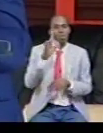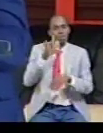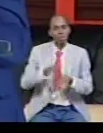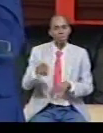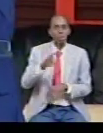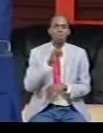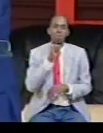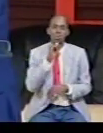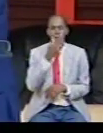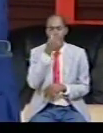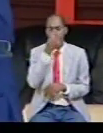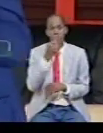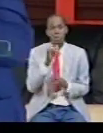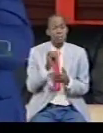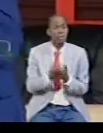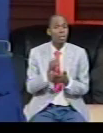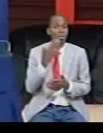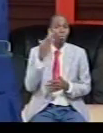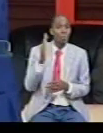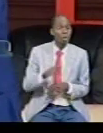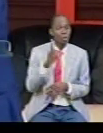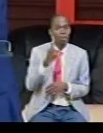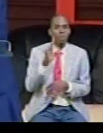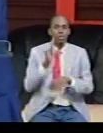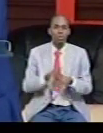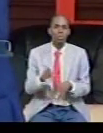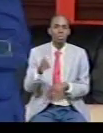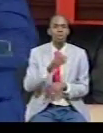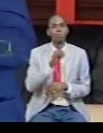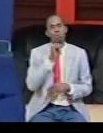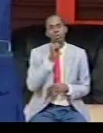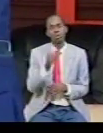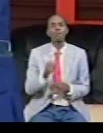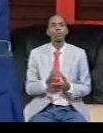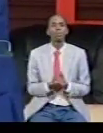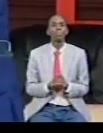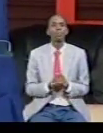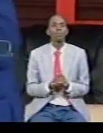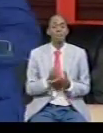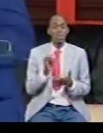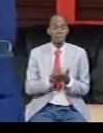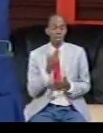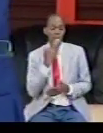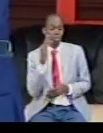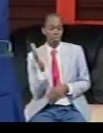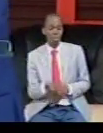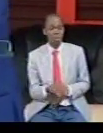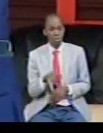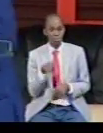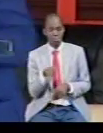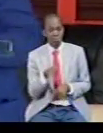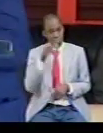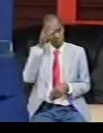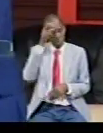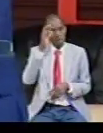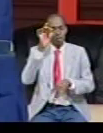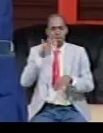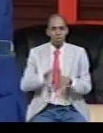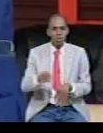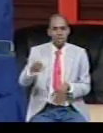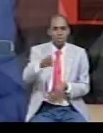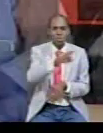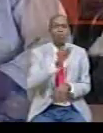not. That wicked one toucheth him not. That wicked one, tell me out